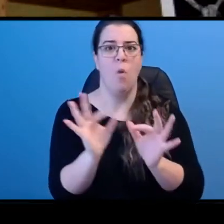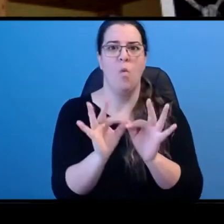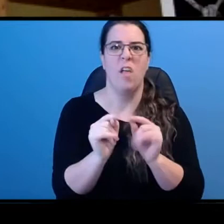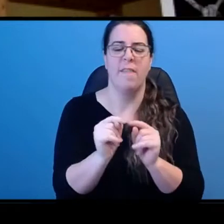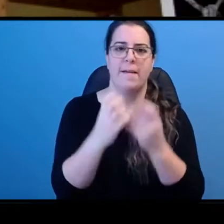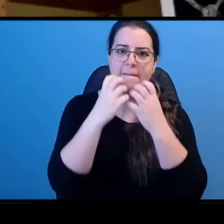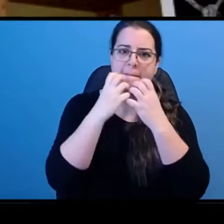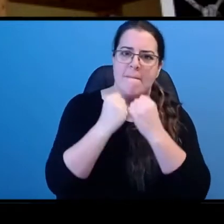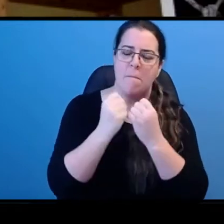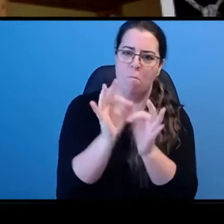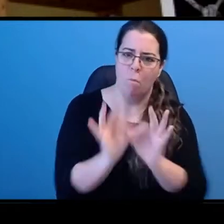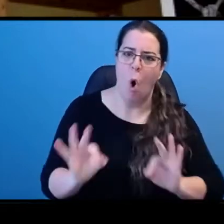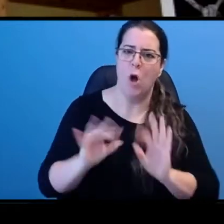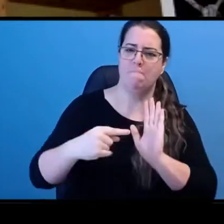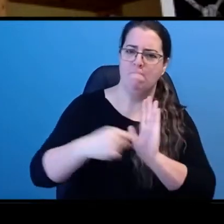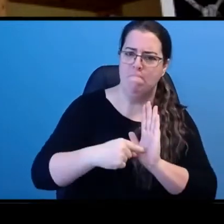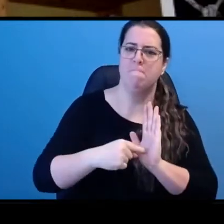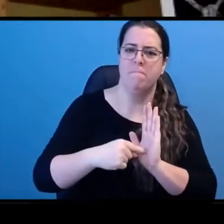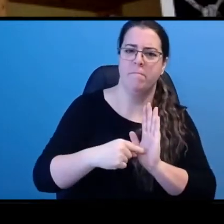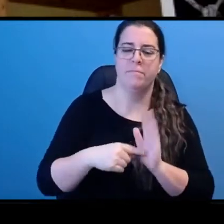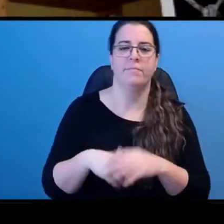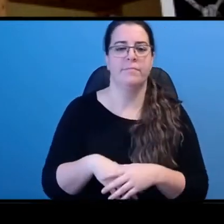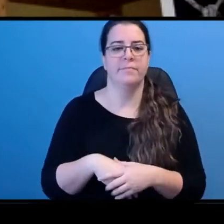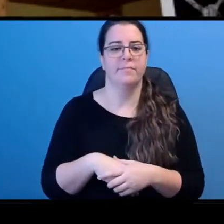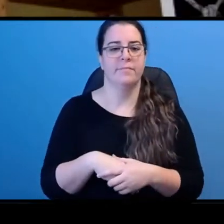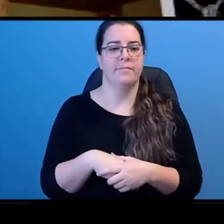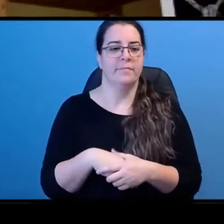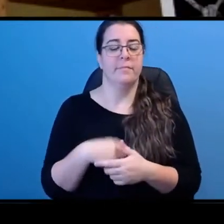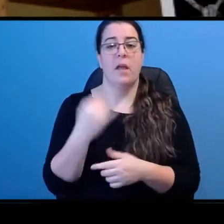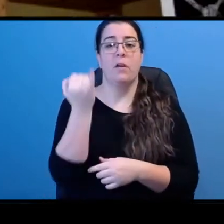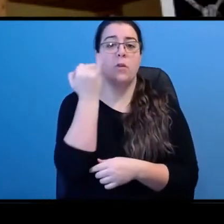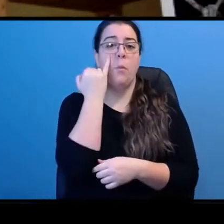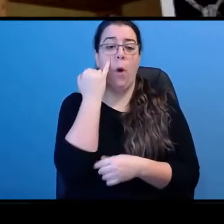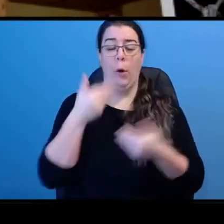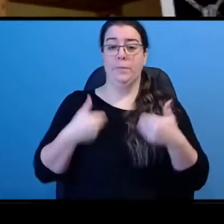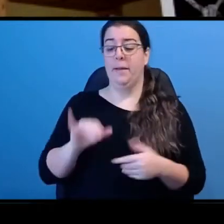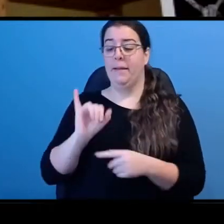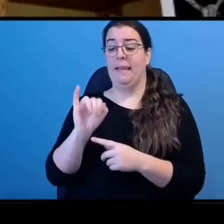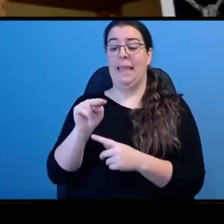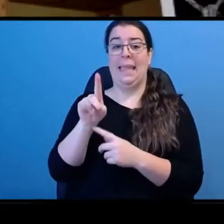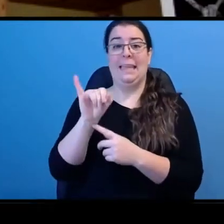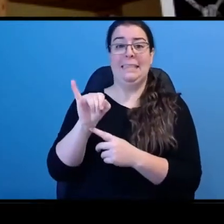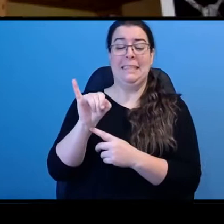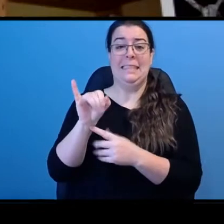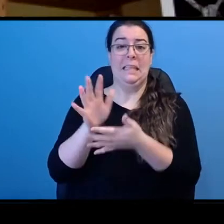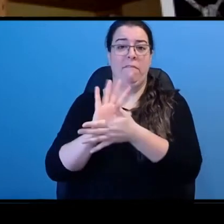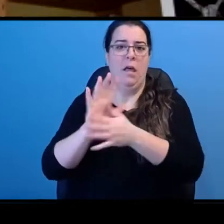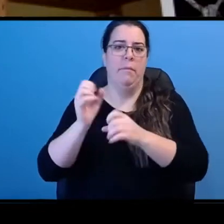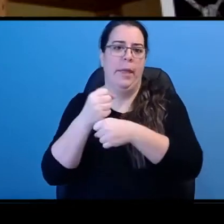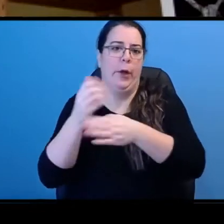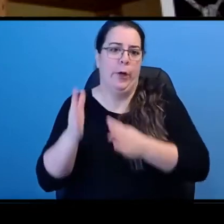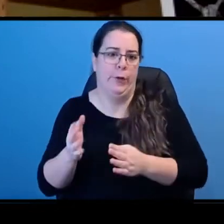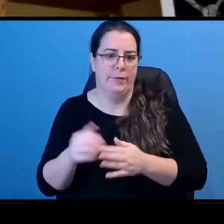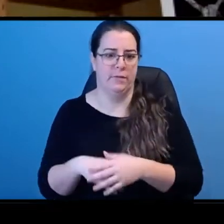let's say I'm an indie filmmaker, which I'm not, I know nothing about it, but let's say I want to make a film and it's called